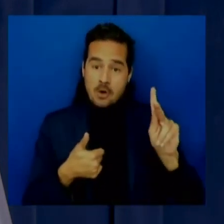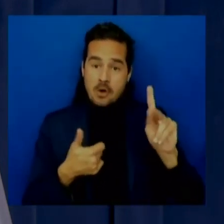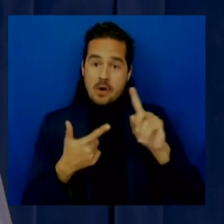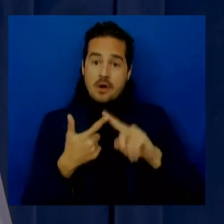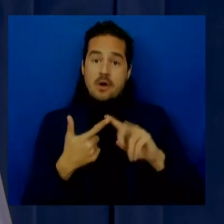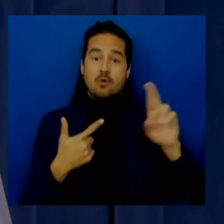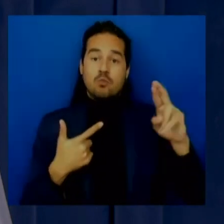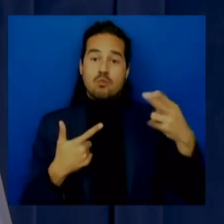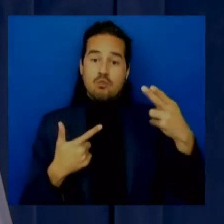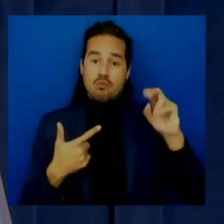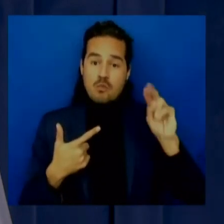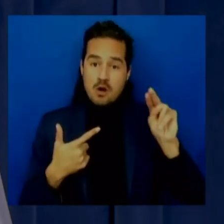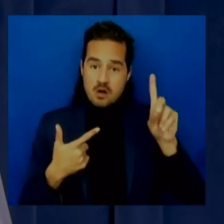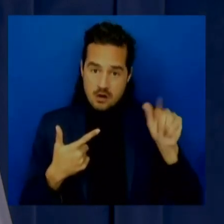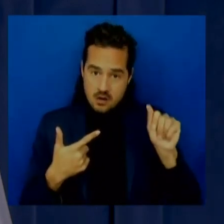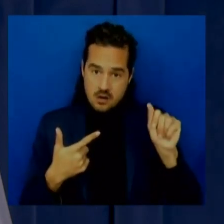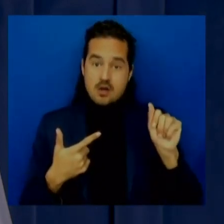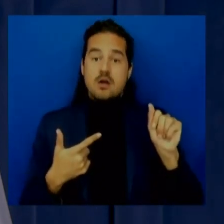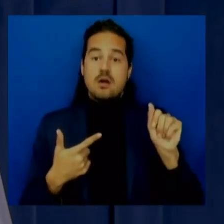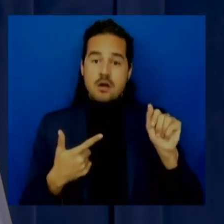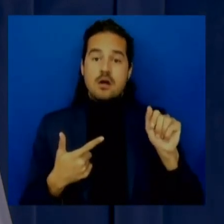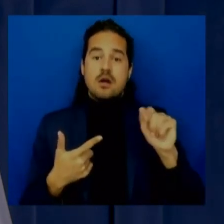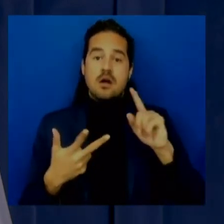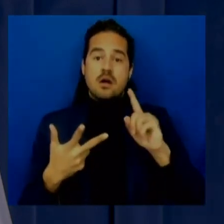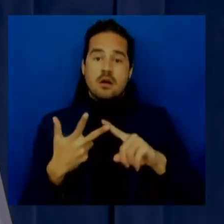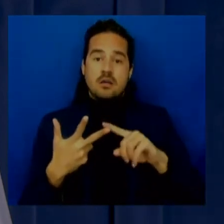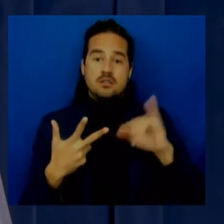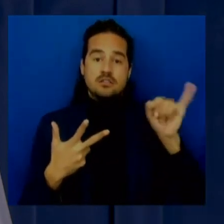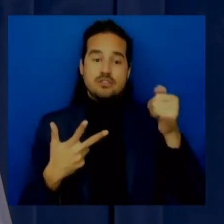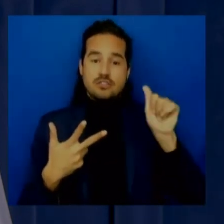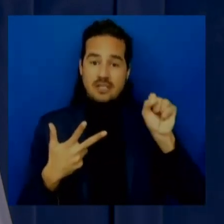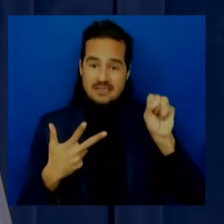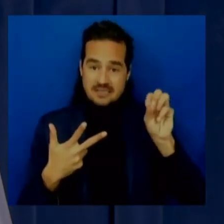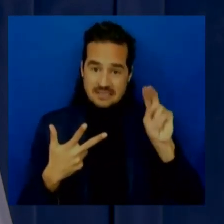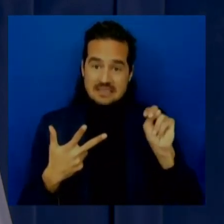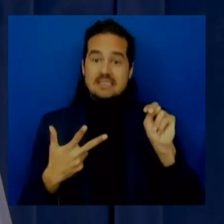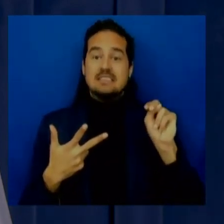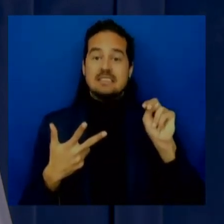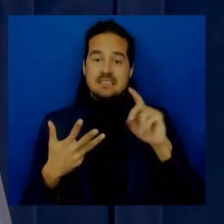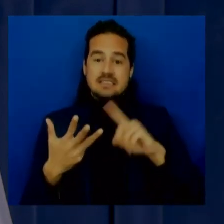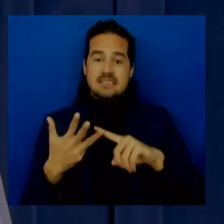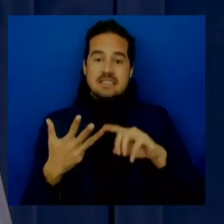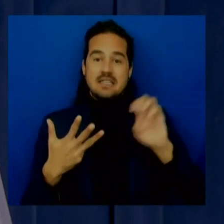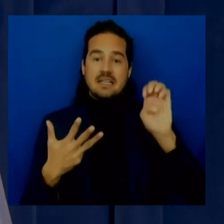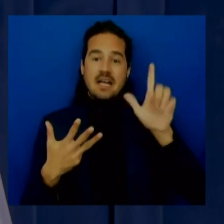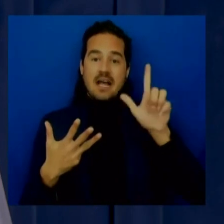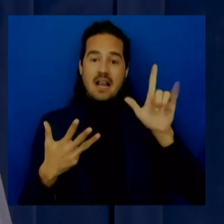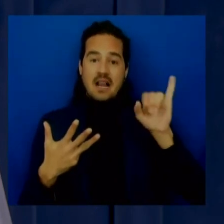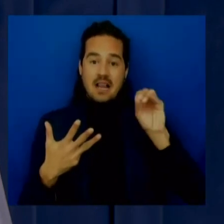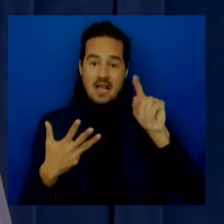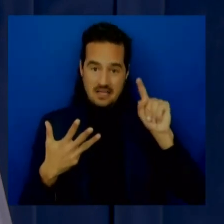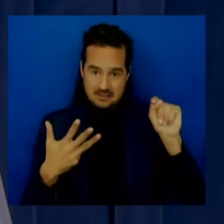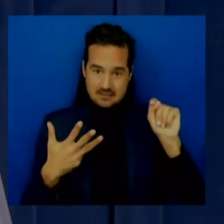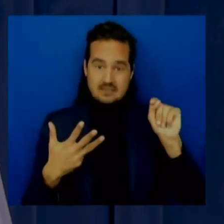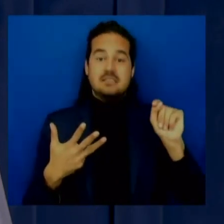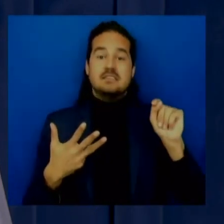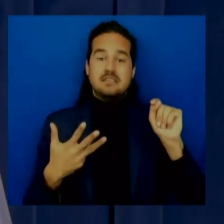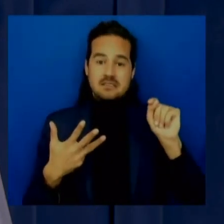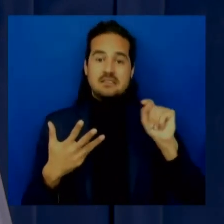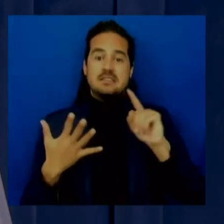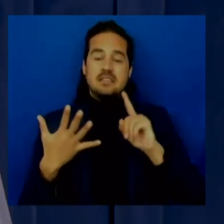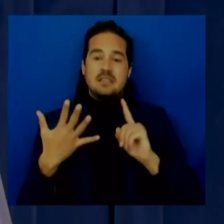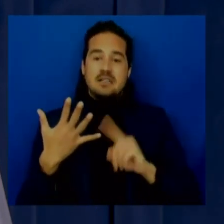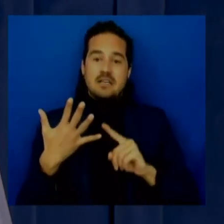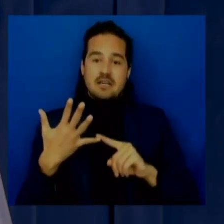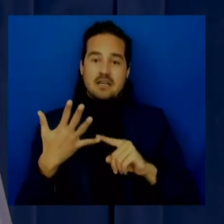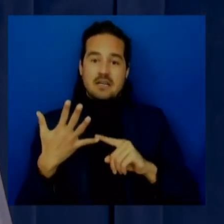all of our folks, Priscilla, that worked so hard to get to this point. Thank you all for your